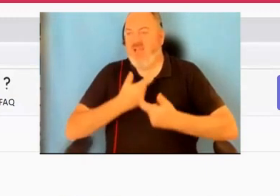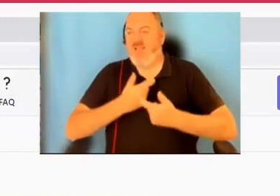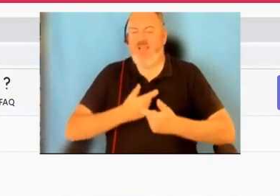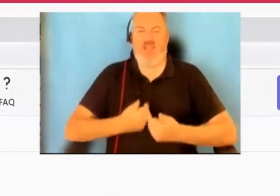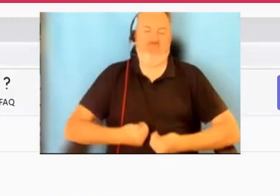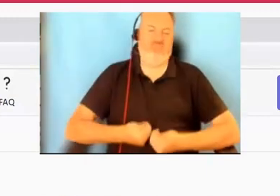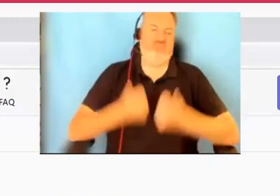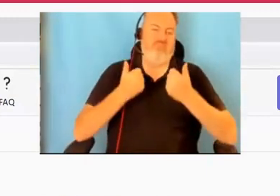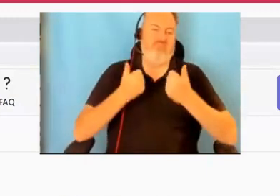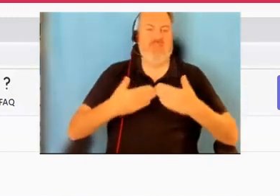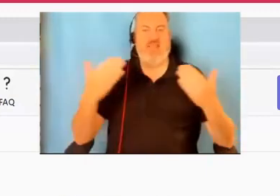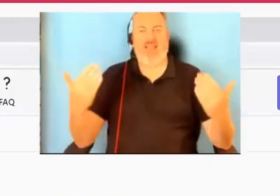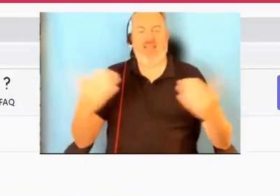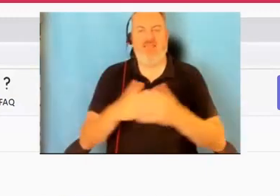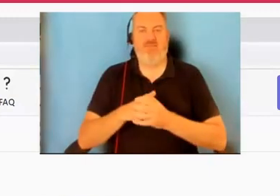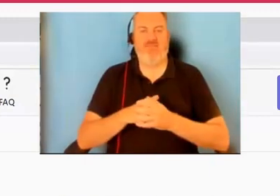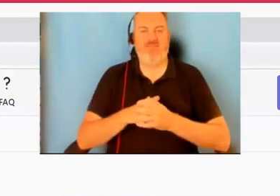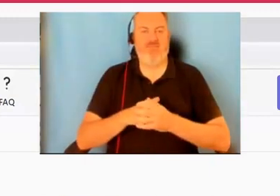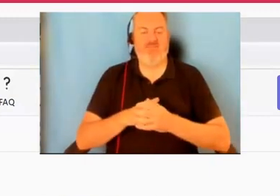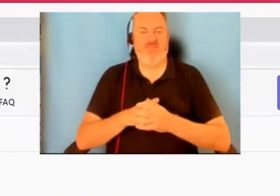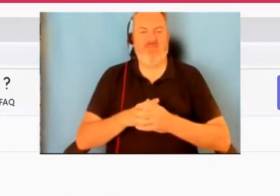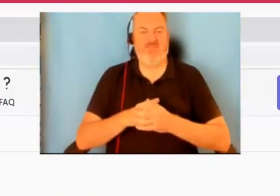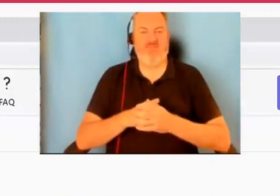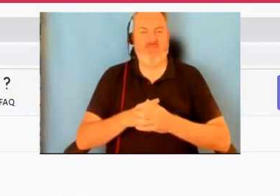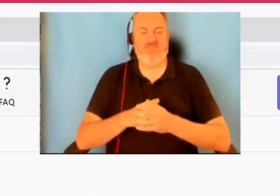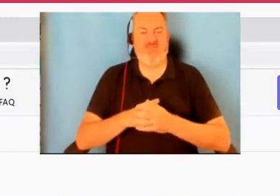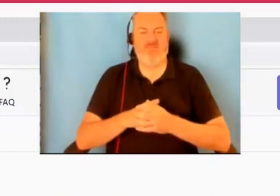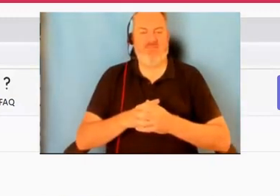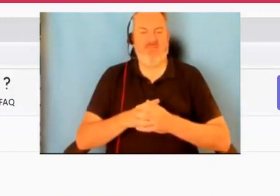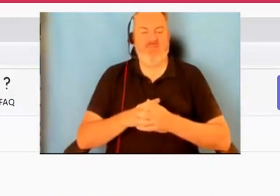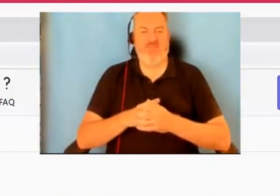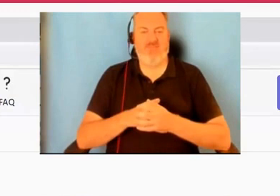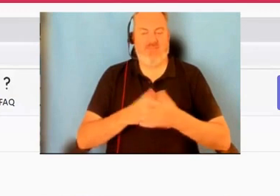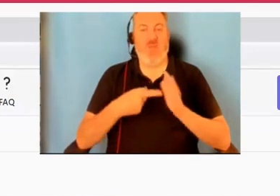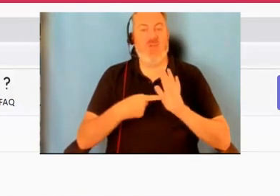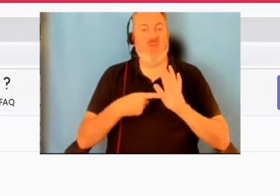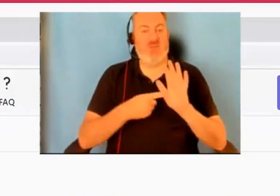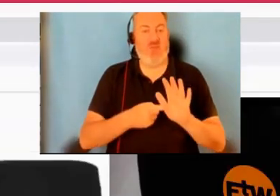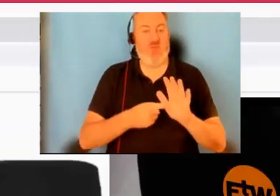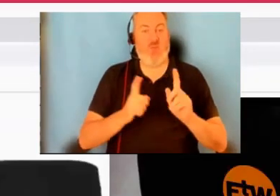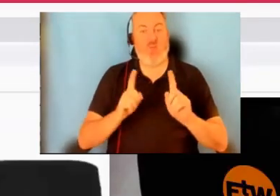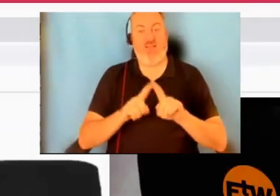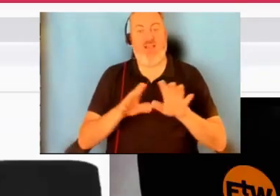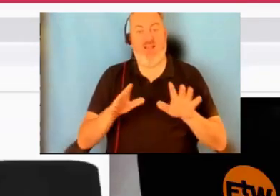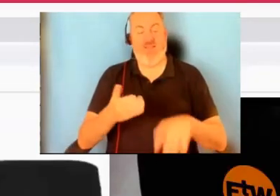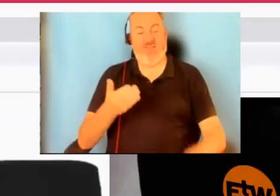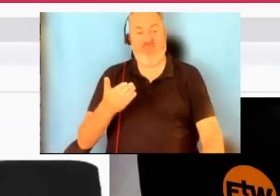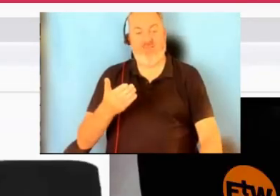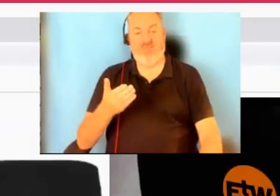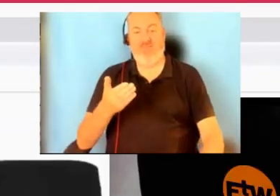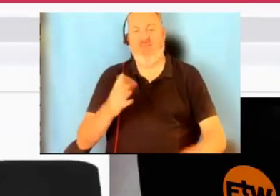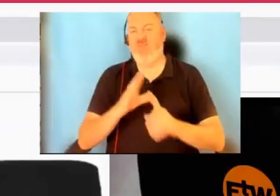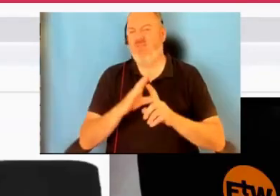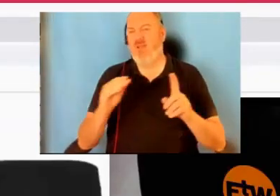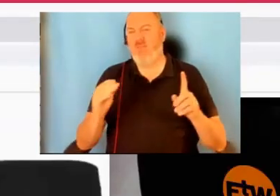day. So I'm just going to show you next what a piece of technology would look like. So for